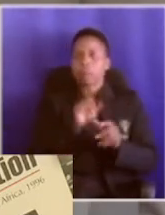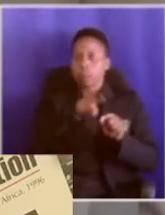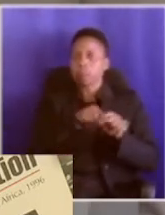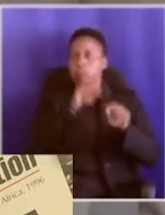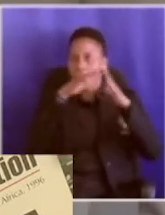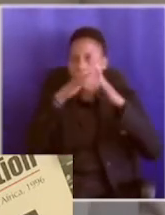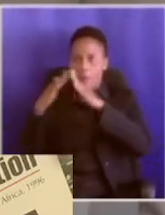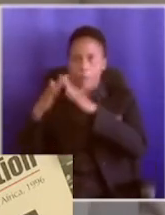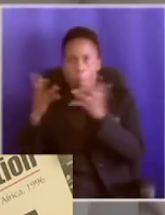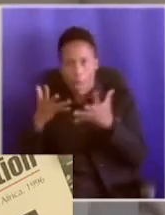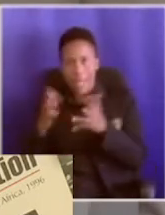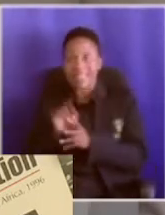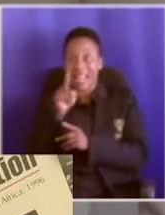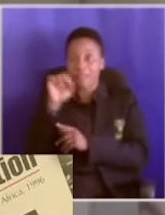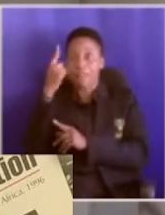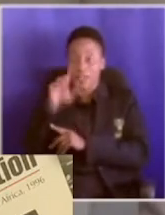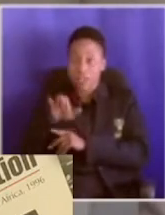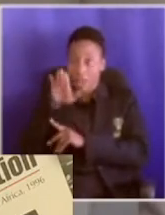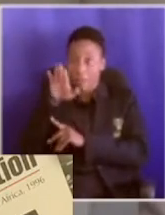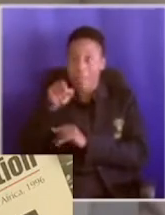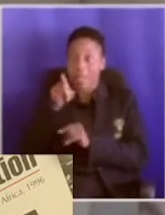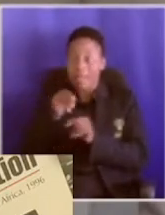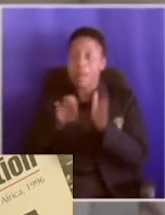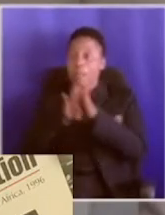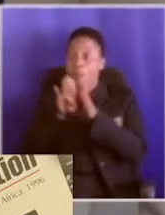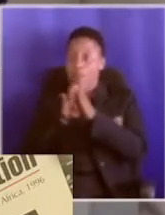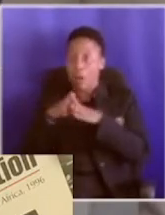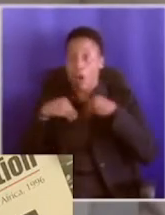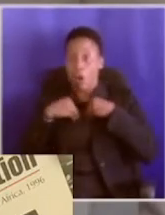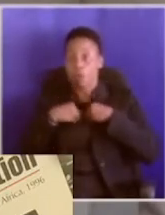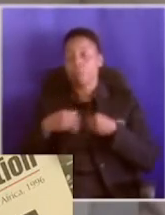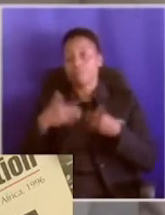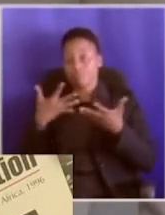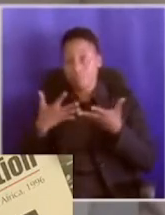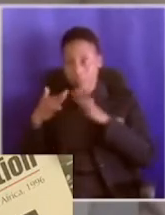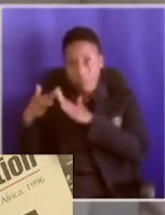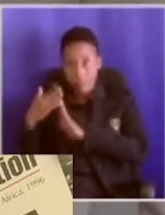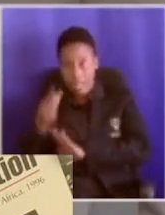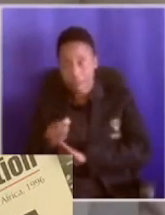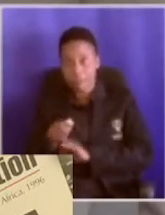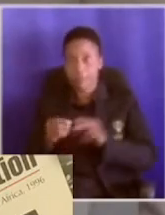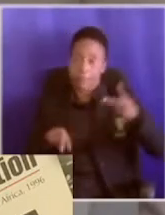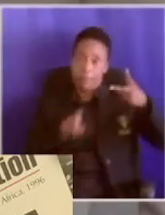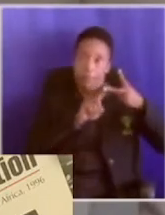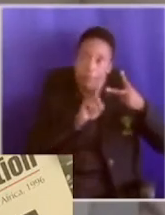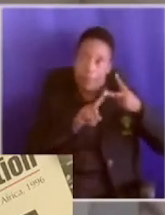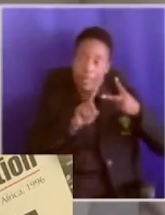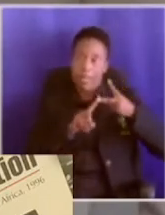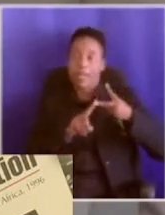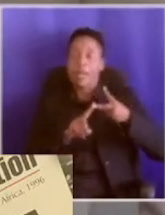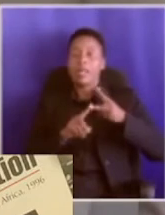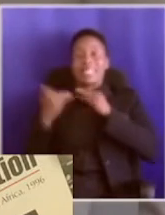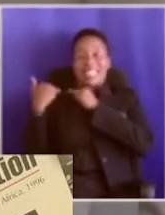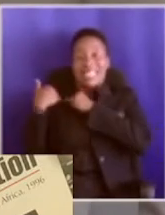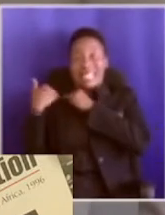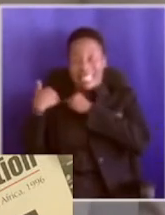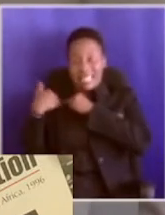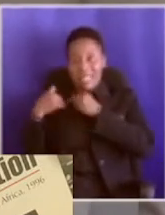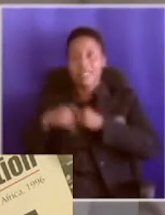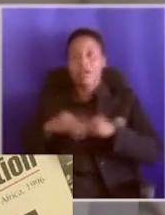in improving tenure security. Secondly, we must provide security of tenure through